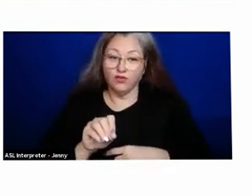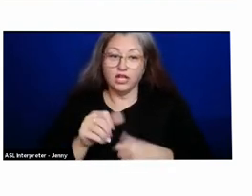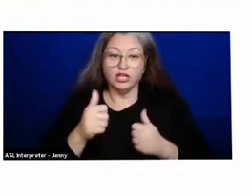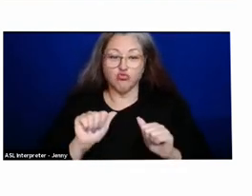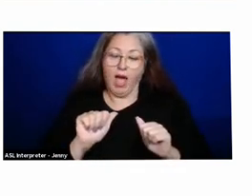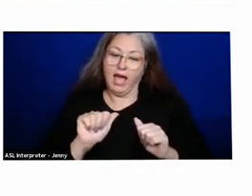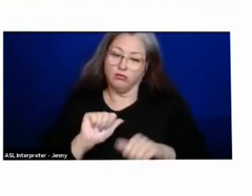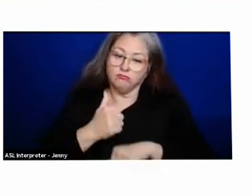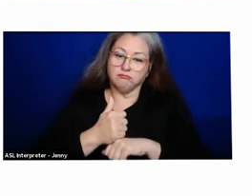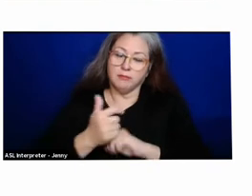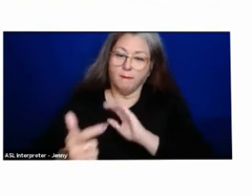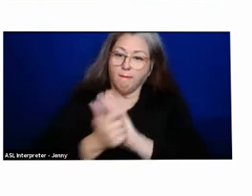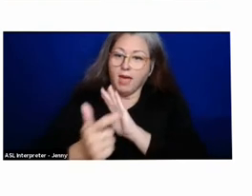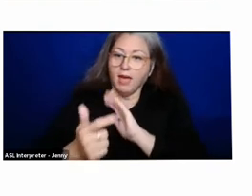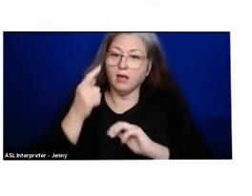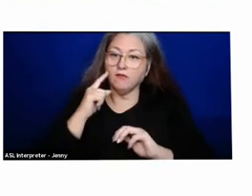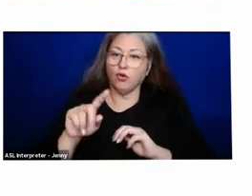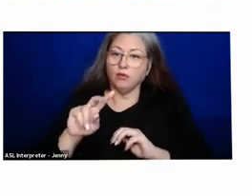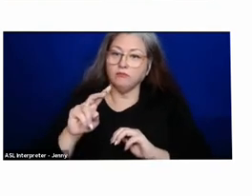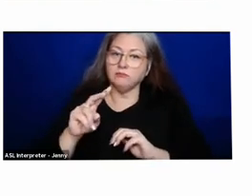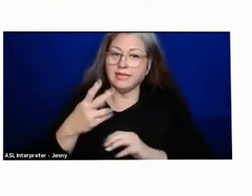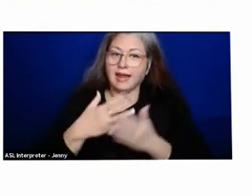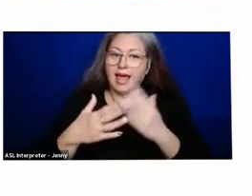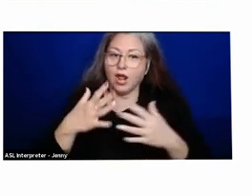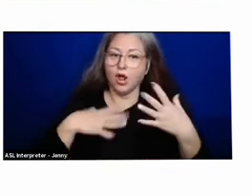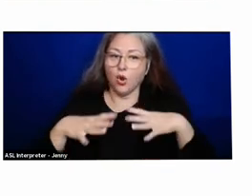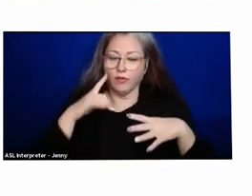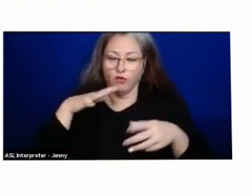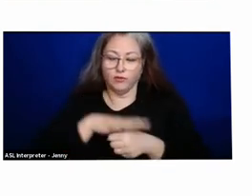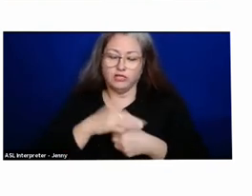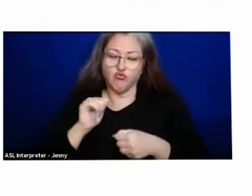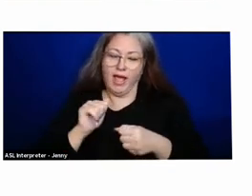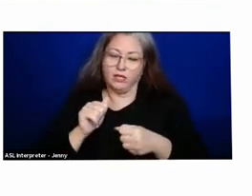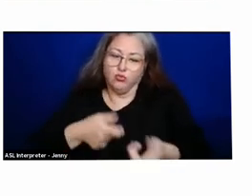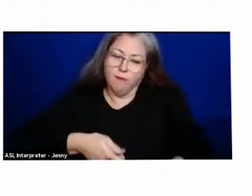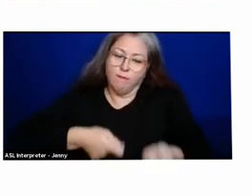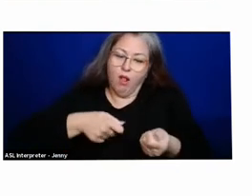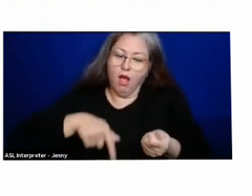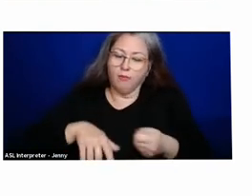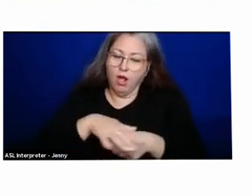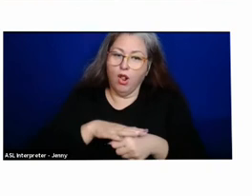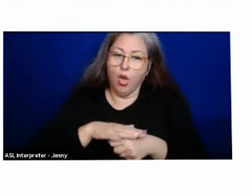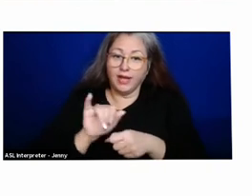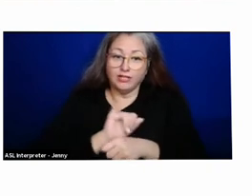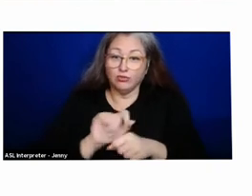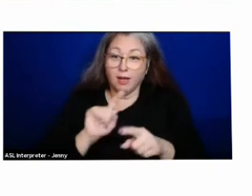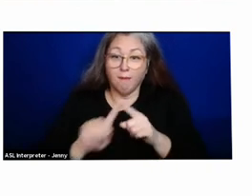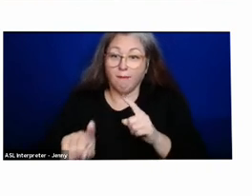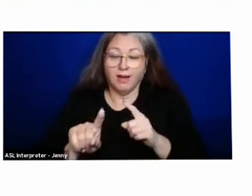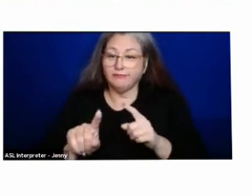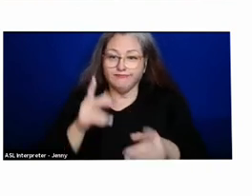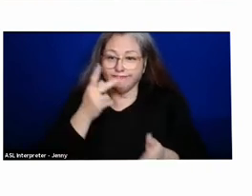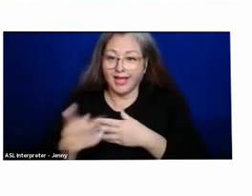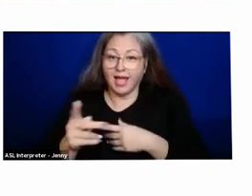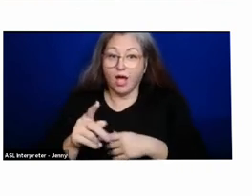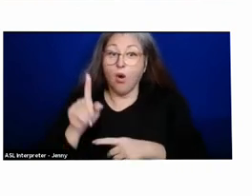ban on secondhand clothing in the region in an attempt to boost local industry. It failed. Rwanda was the only country